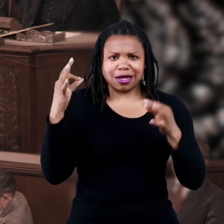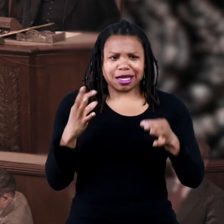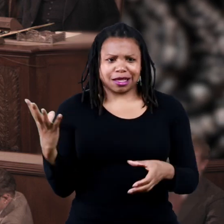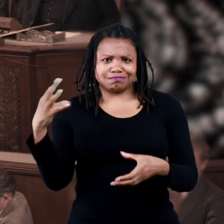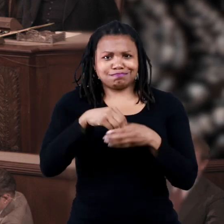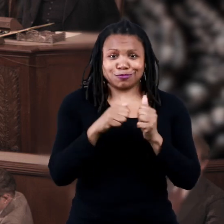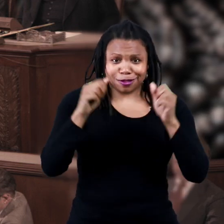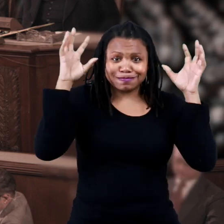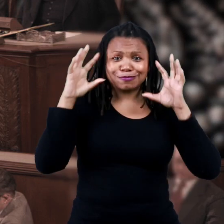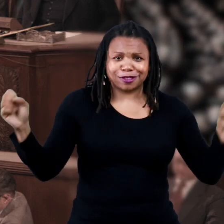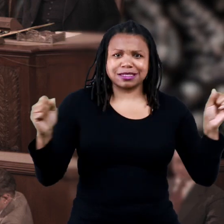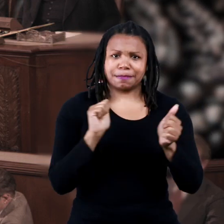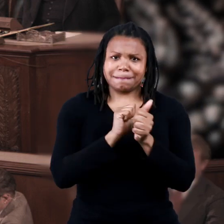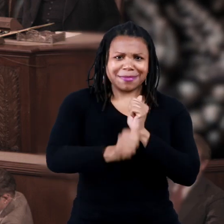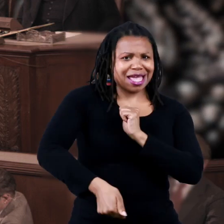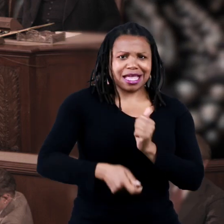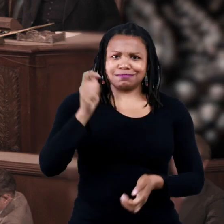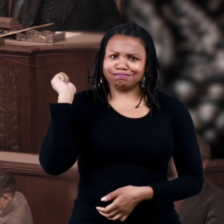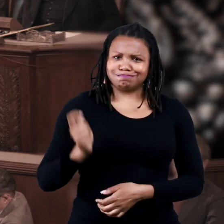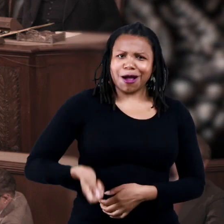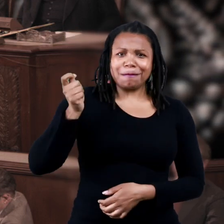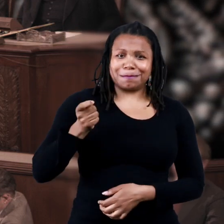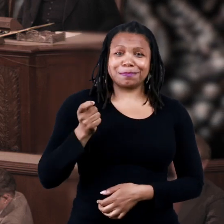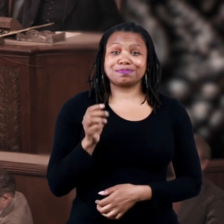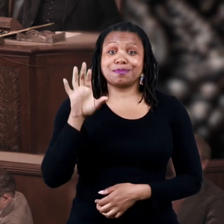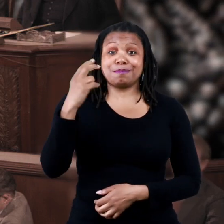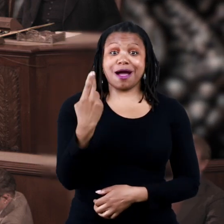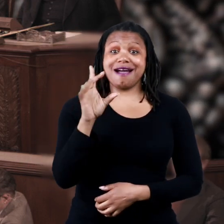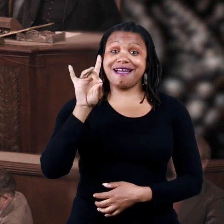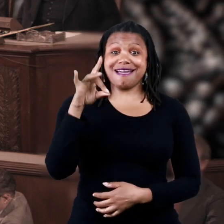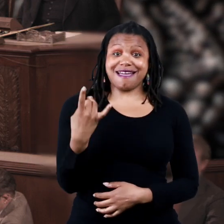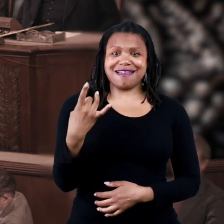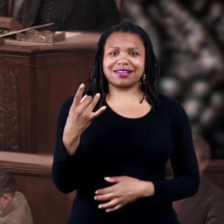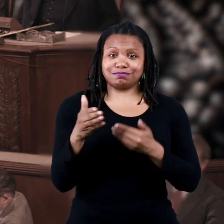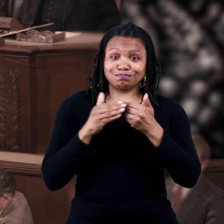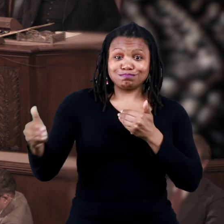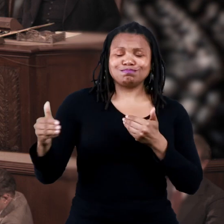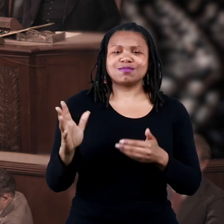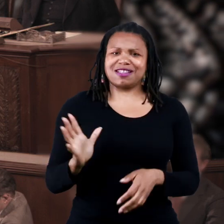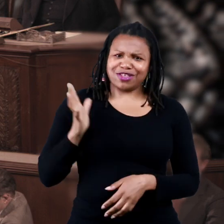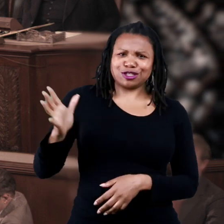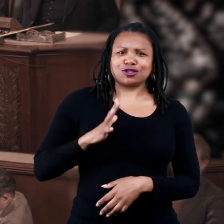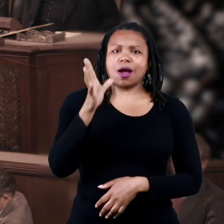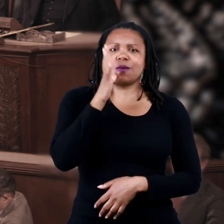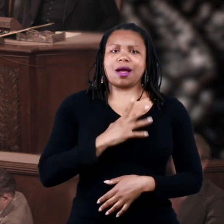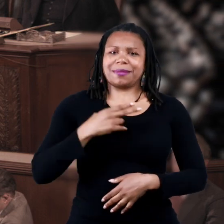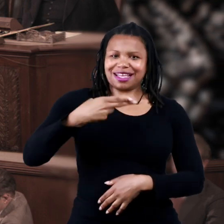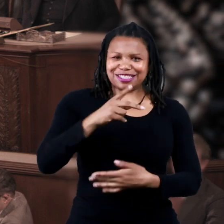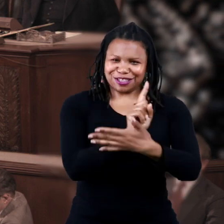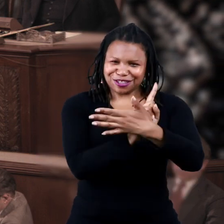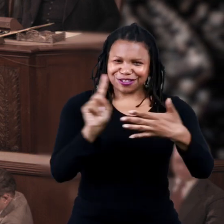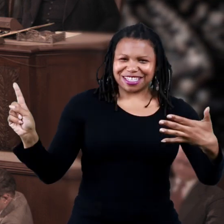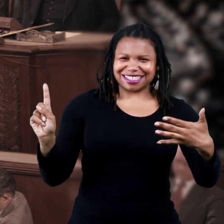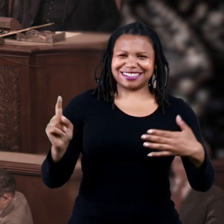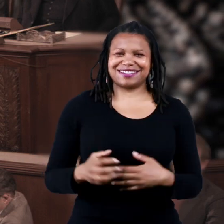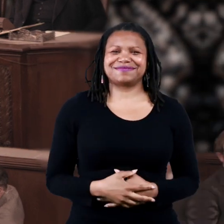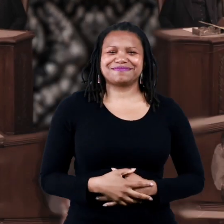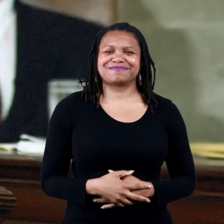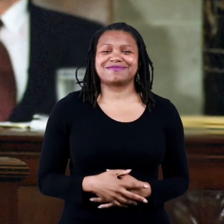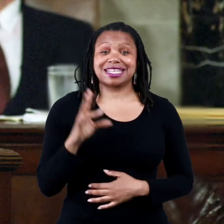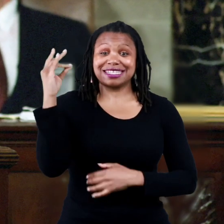Congress joined with the president by passing a resolution declaring the week of March 8th as the official start of Women's History